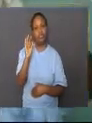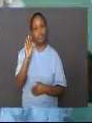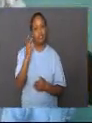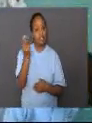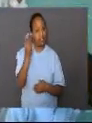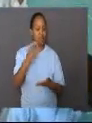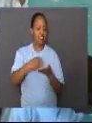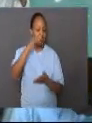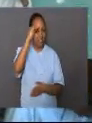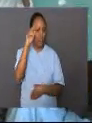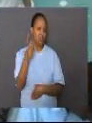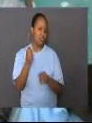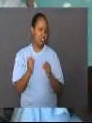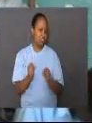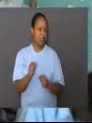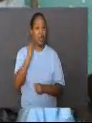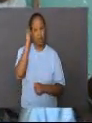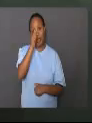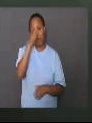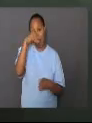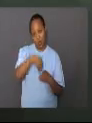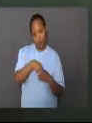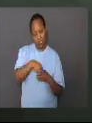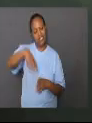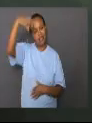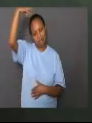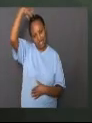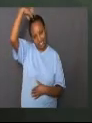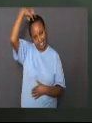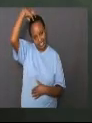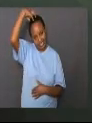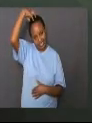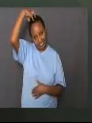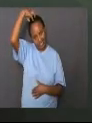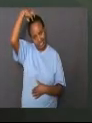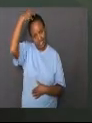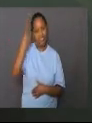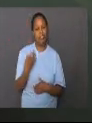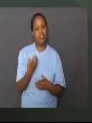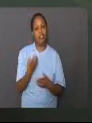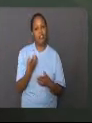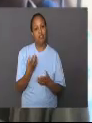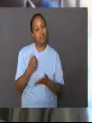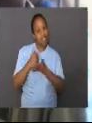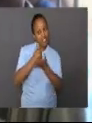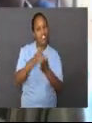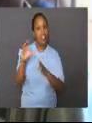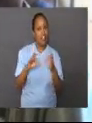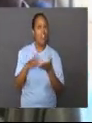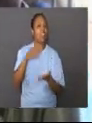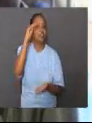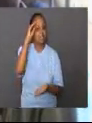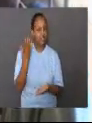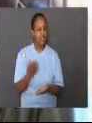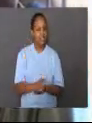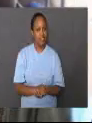education. In Ethiopia, the government provides considerable funding for